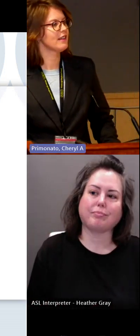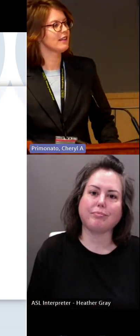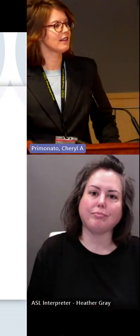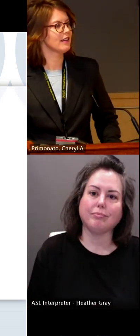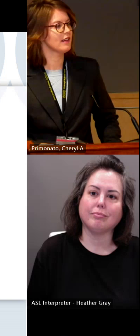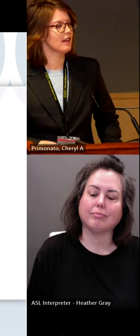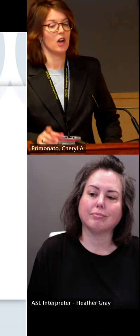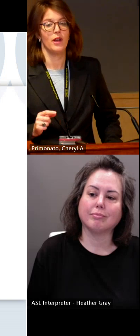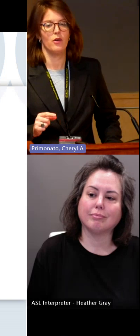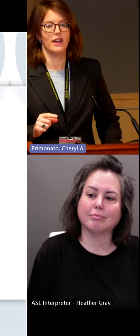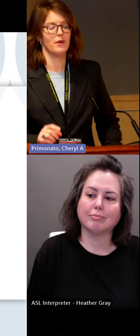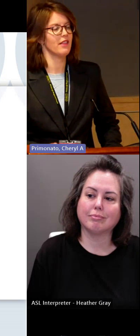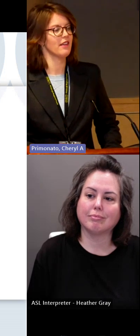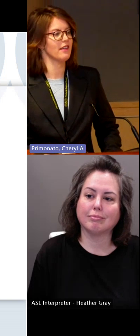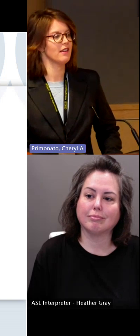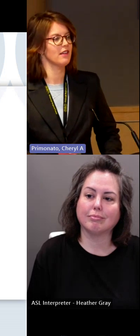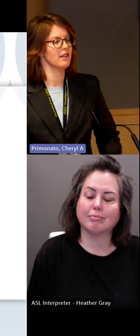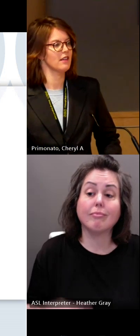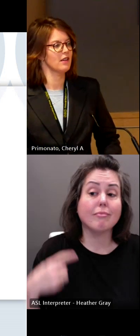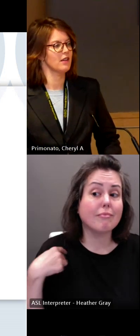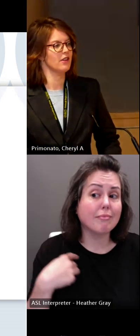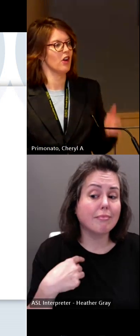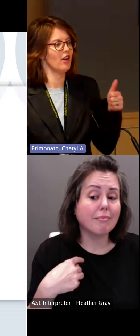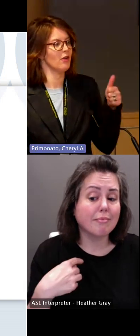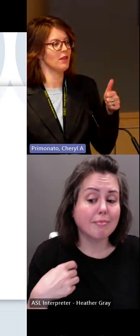Okay. We all ready with the?